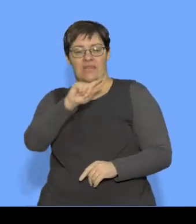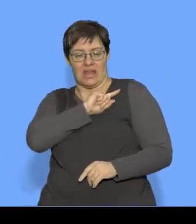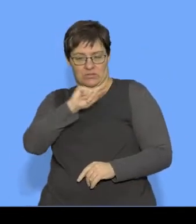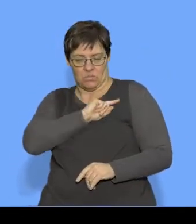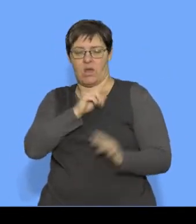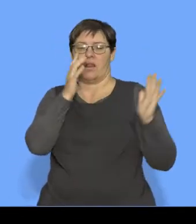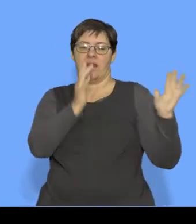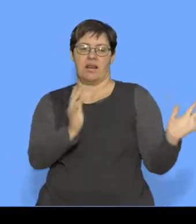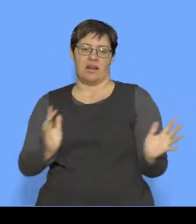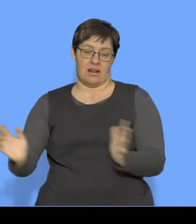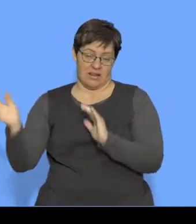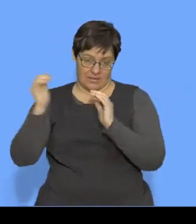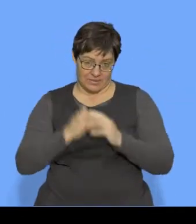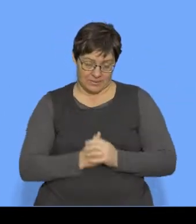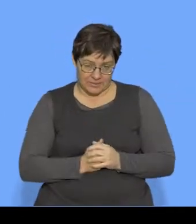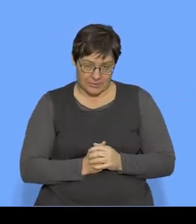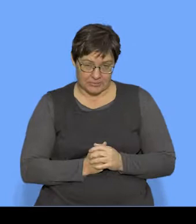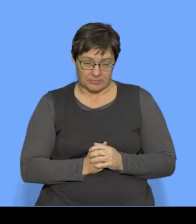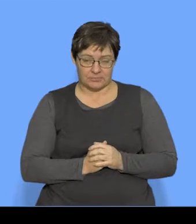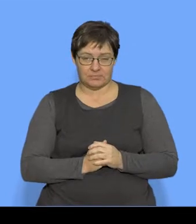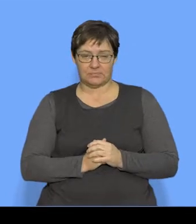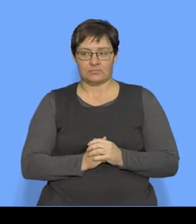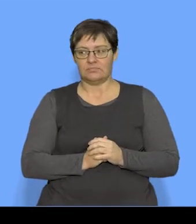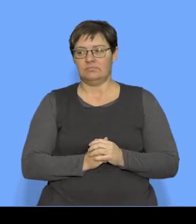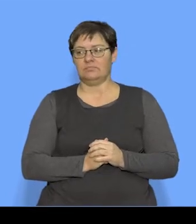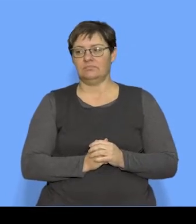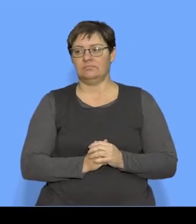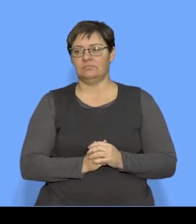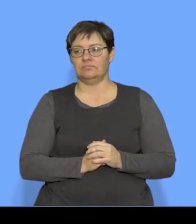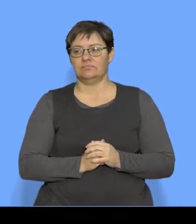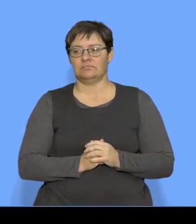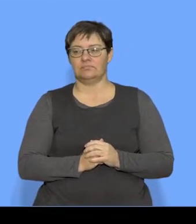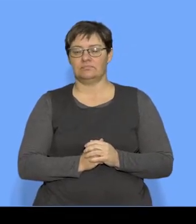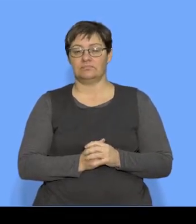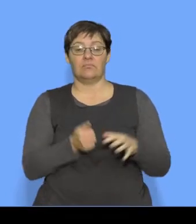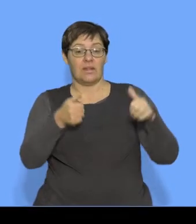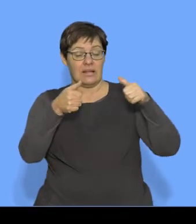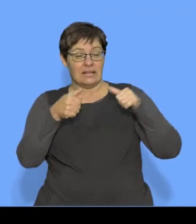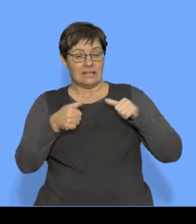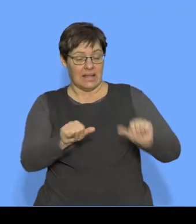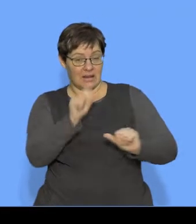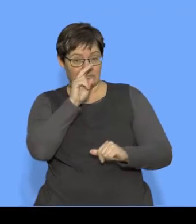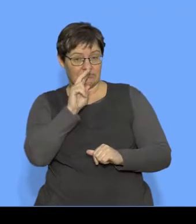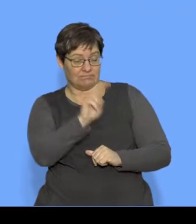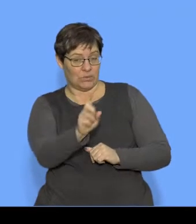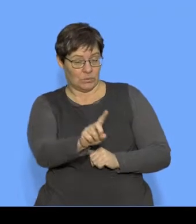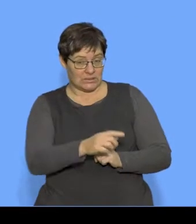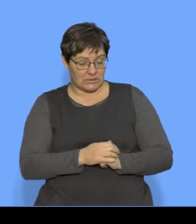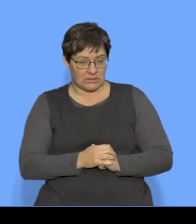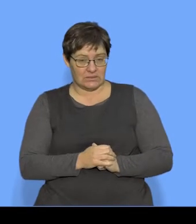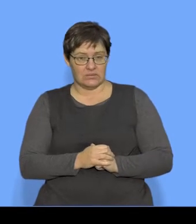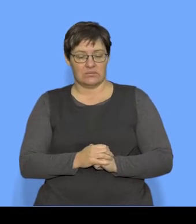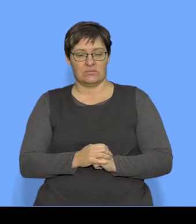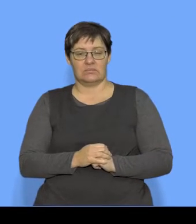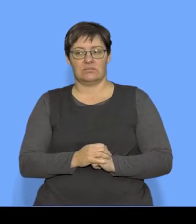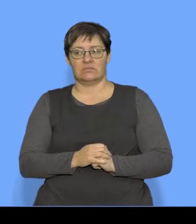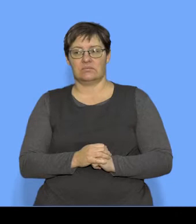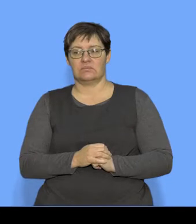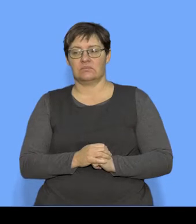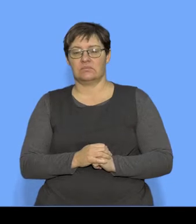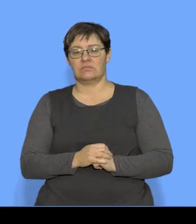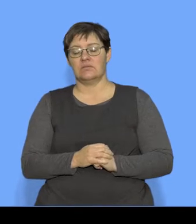based on your working. And then what we then need to look at firstly, as I said, are